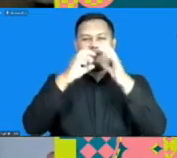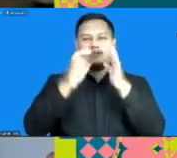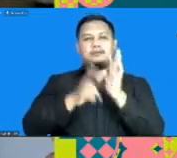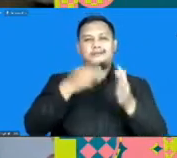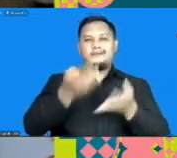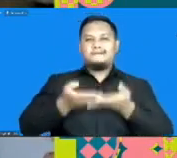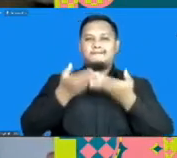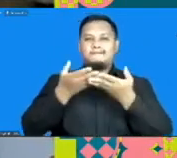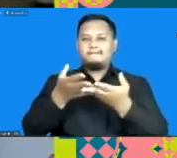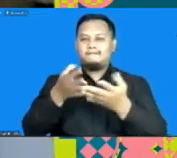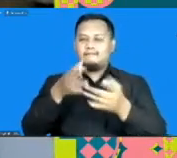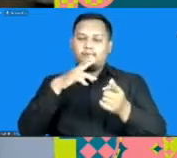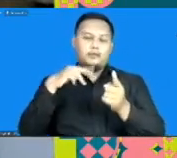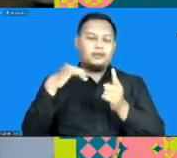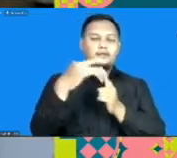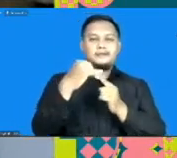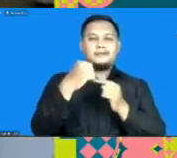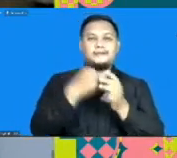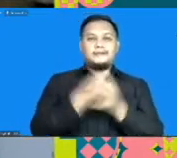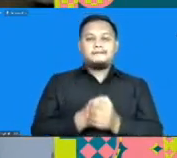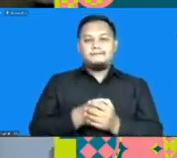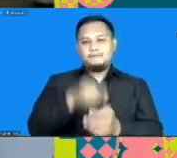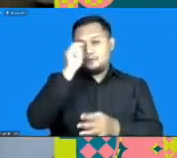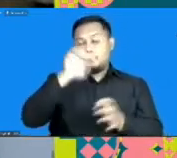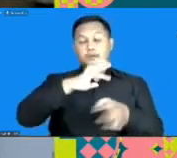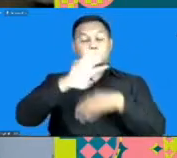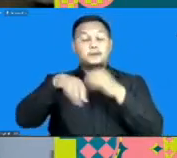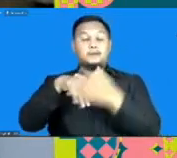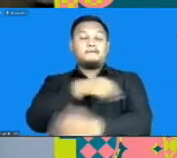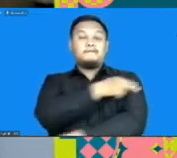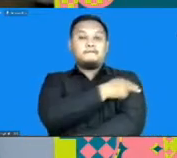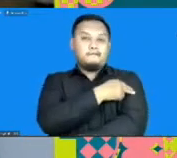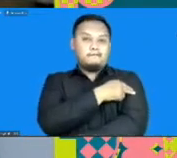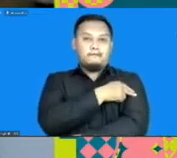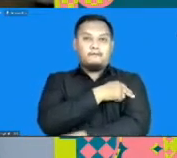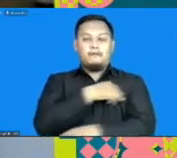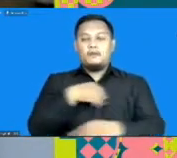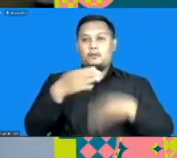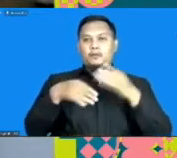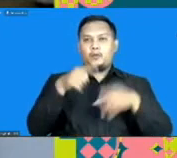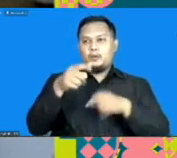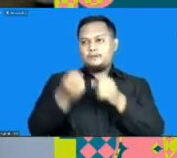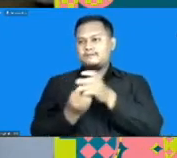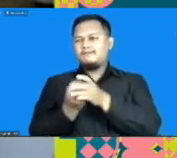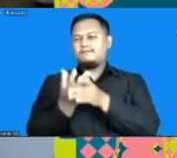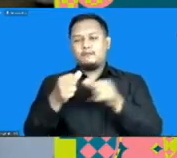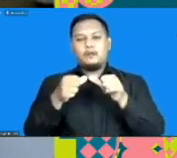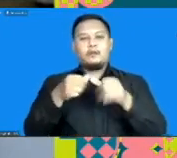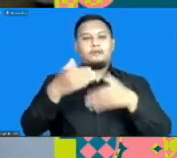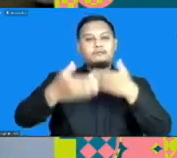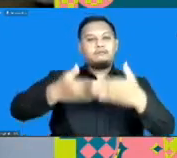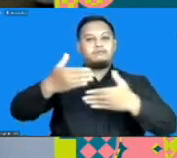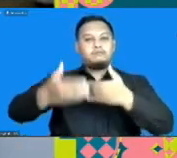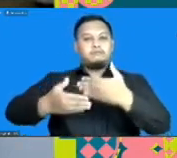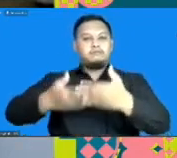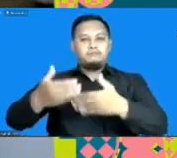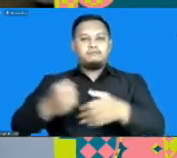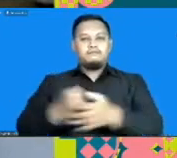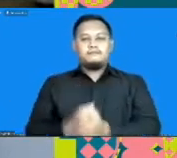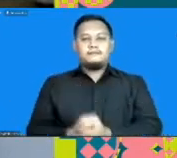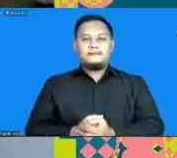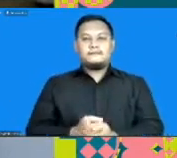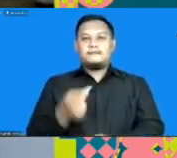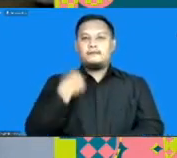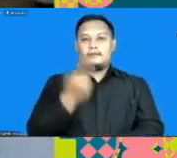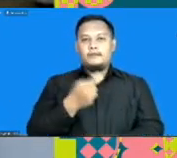the company will be sustainable. Yes. You can create a short-term economic value. Yes. Massively in the short run, but if your consumer, your